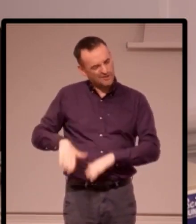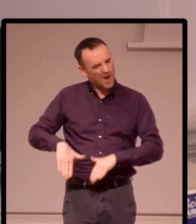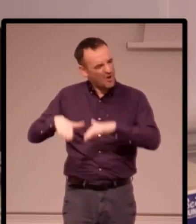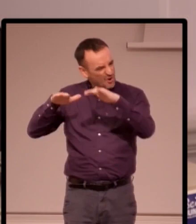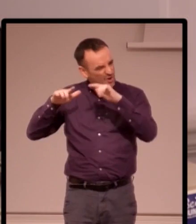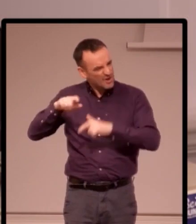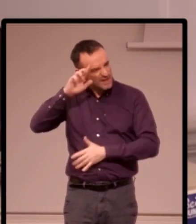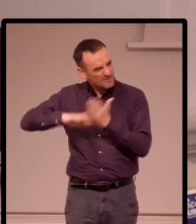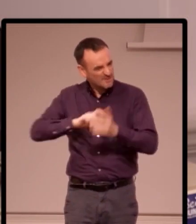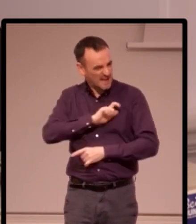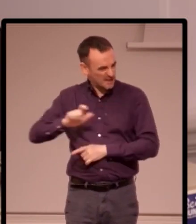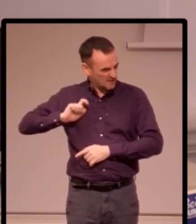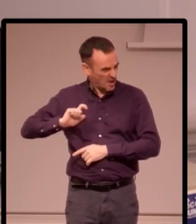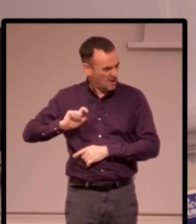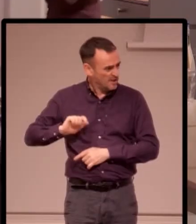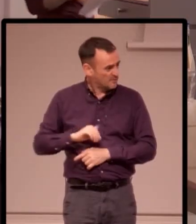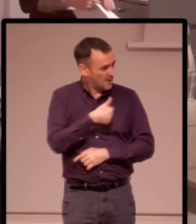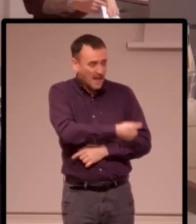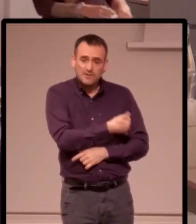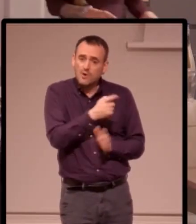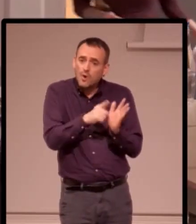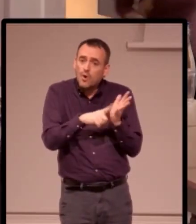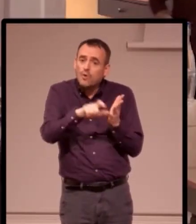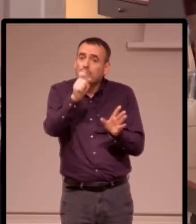of cancer. So over to you, Lucy.